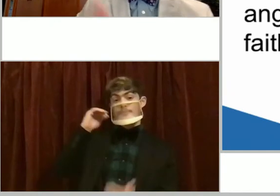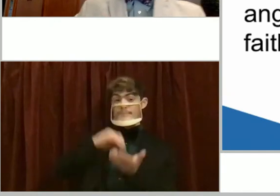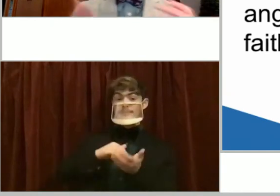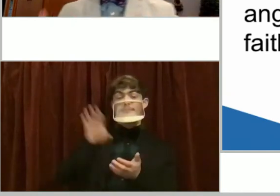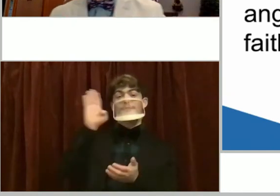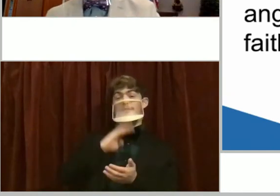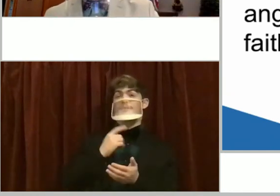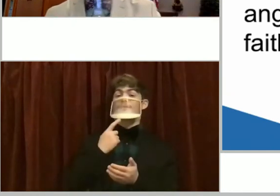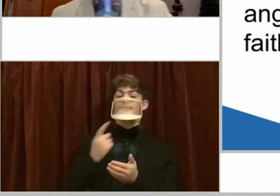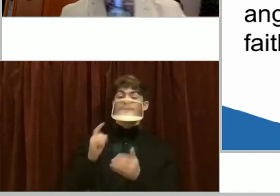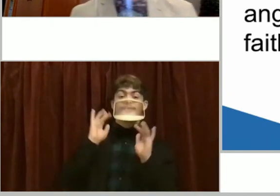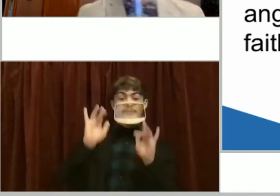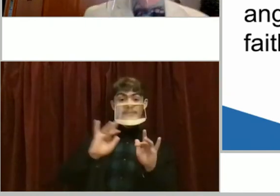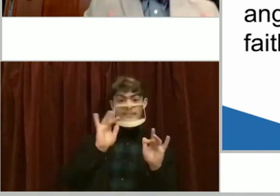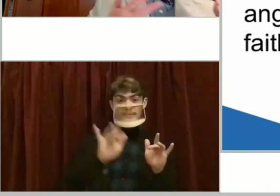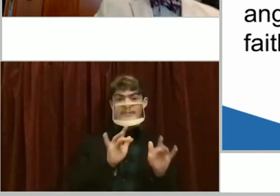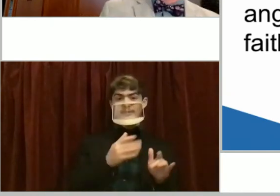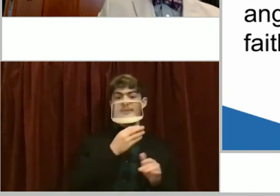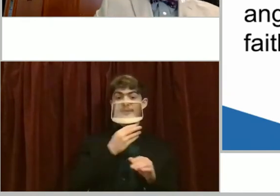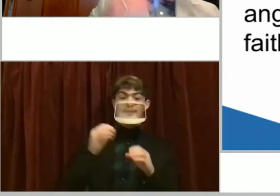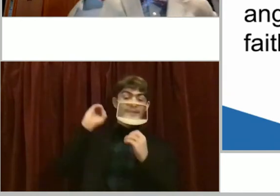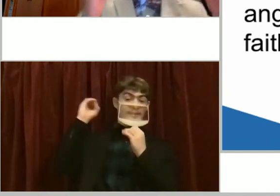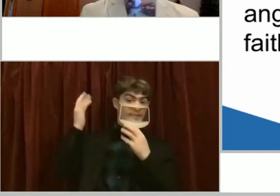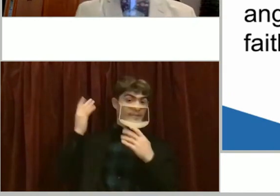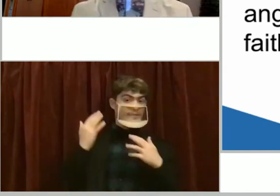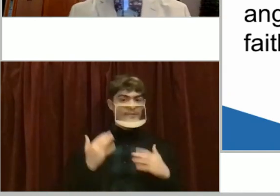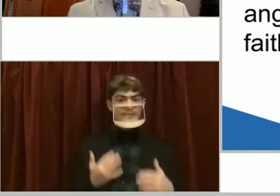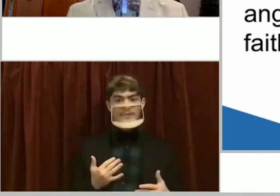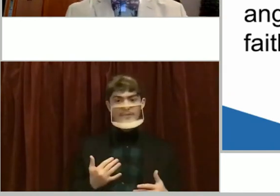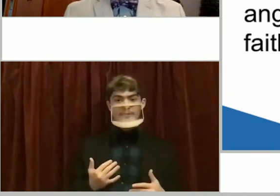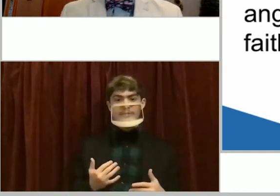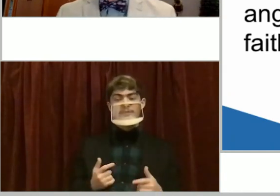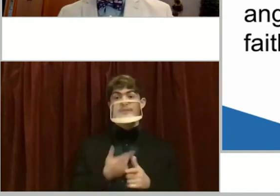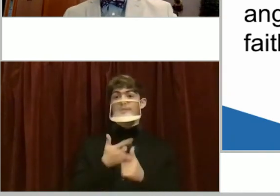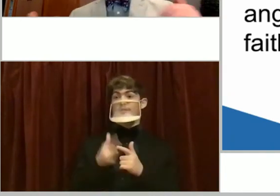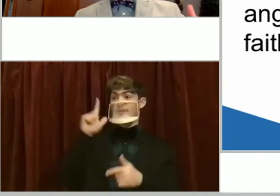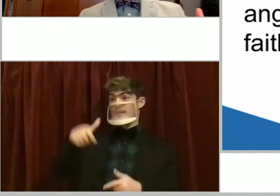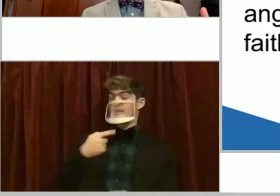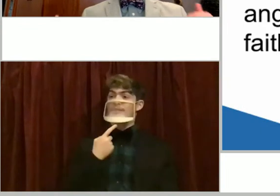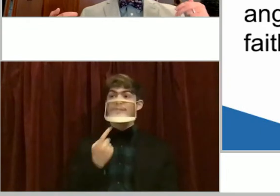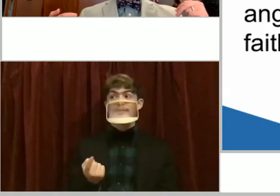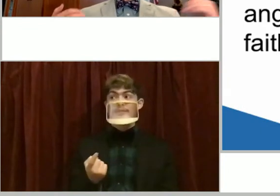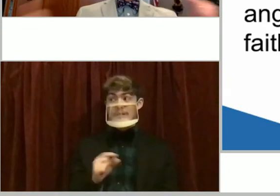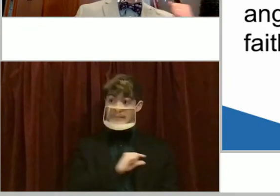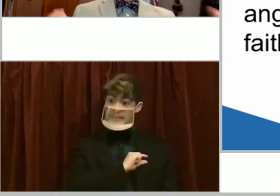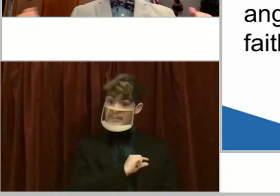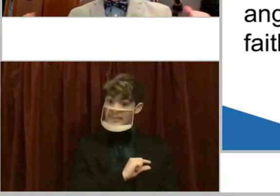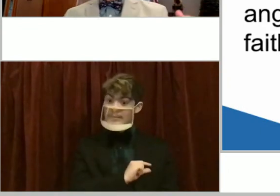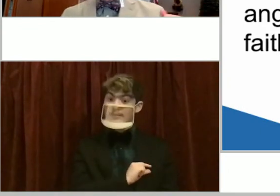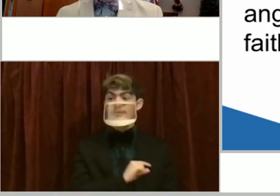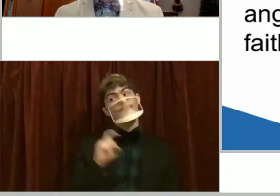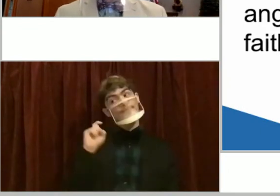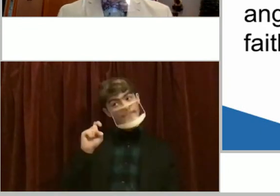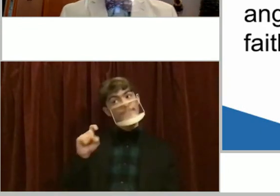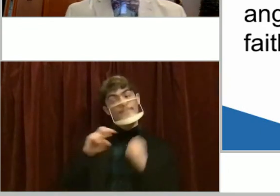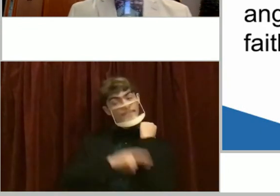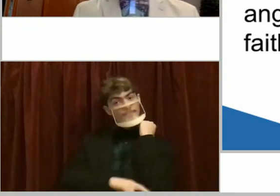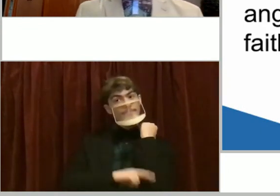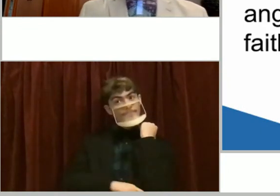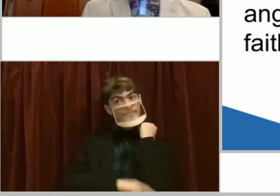forgiving, but at the same time, he says he won't clear the guilty, thus presenting that tension that we've